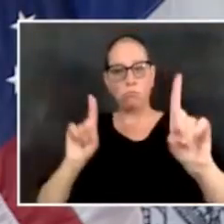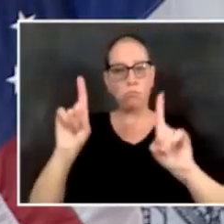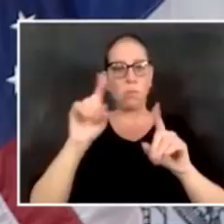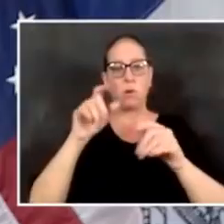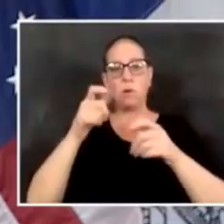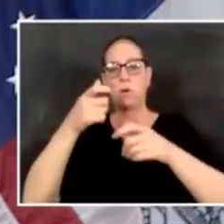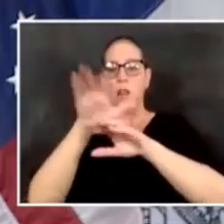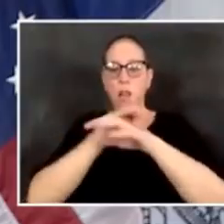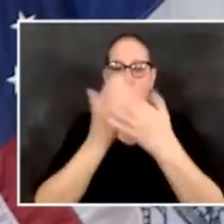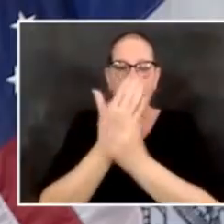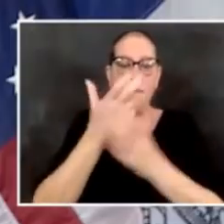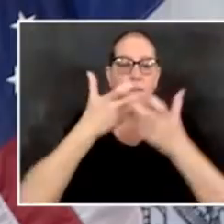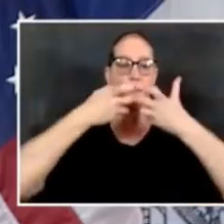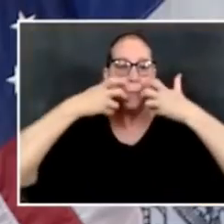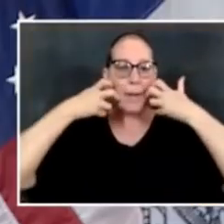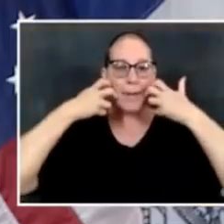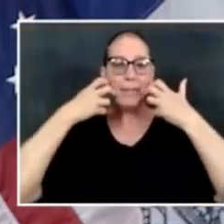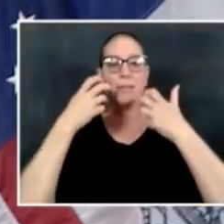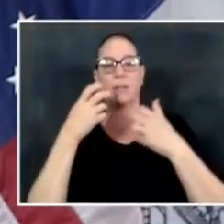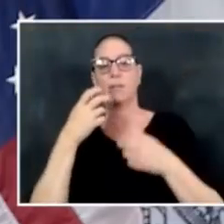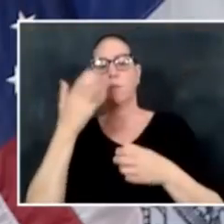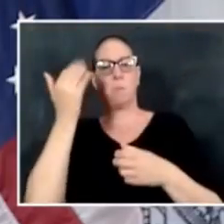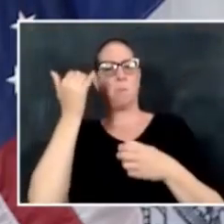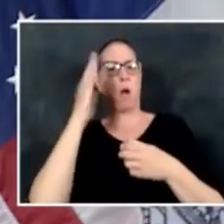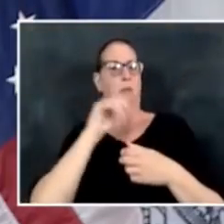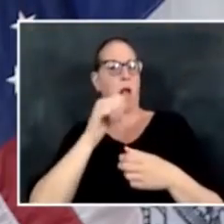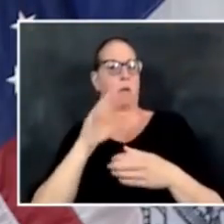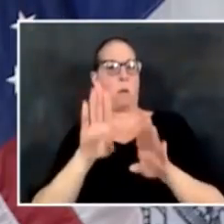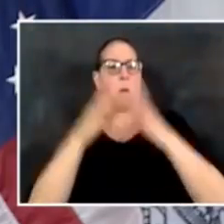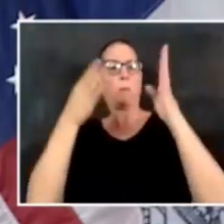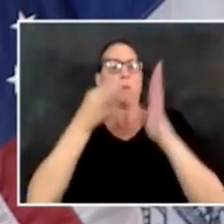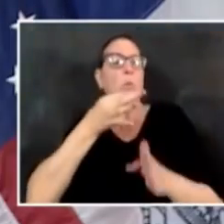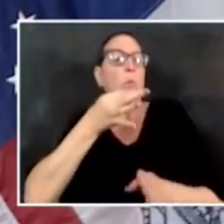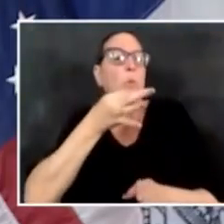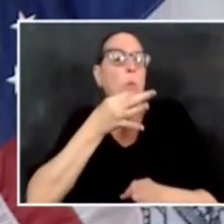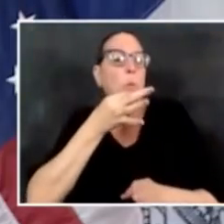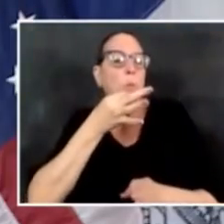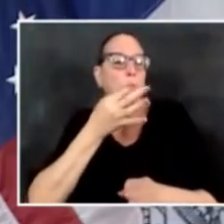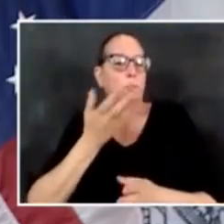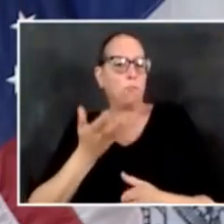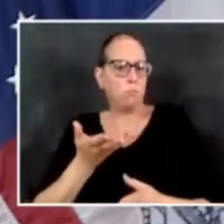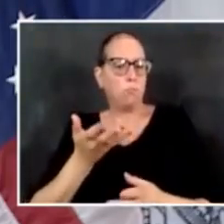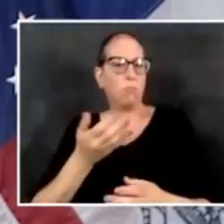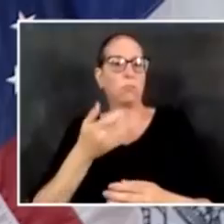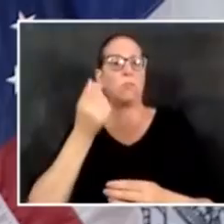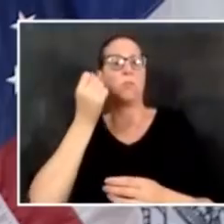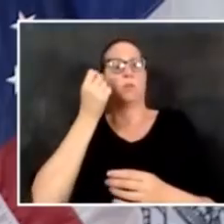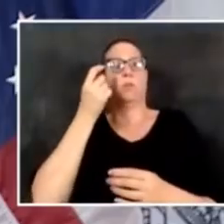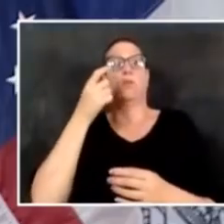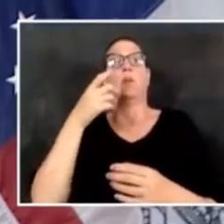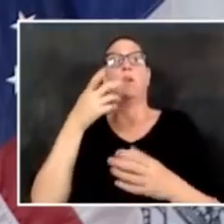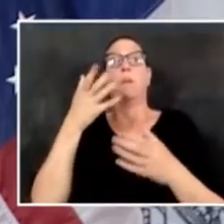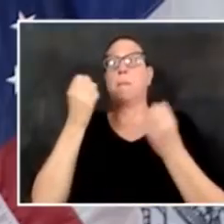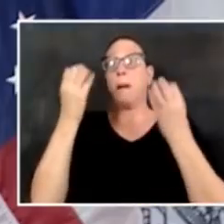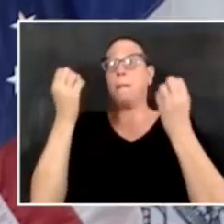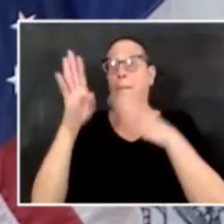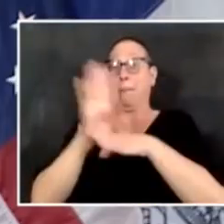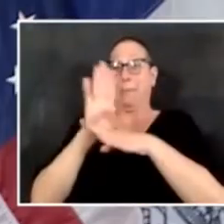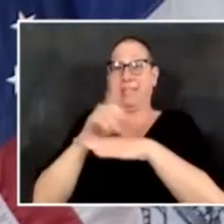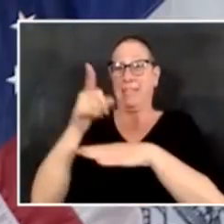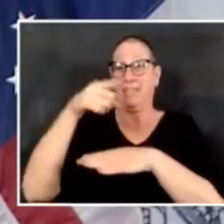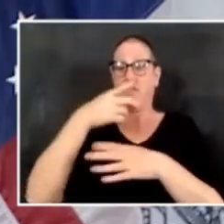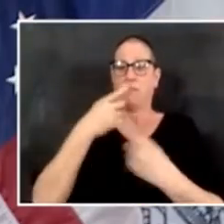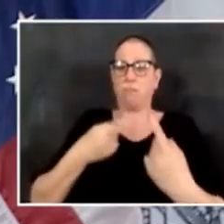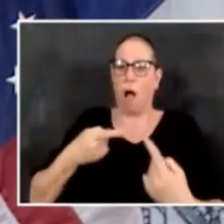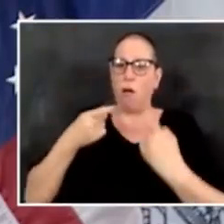businesses sooner rather than later, so that they don't face economic ruin. And my second question is for you